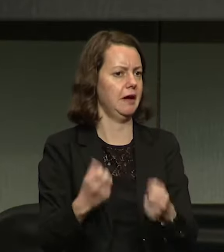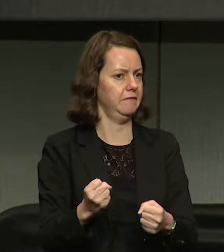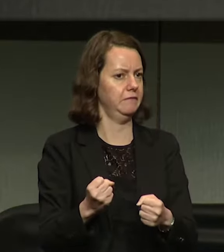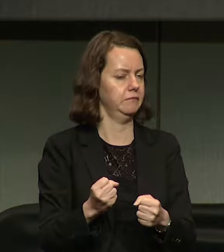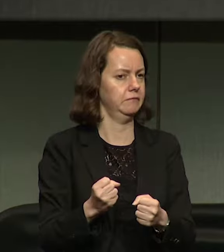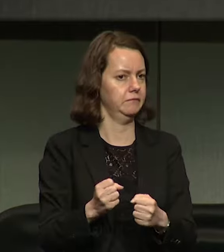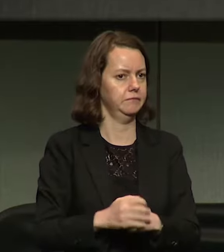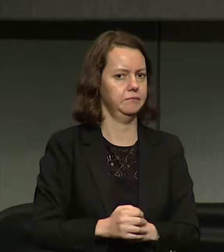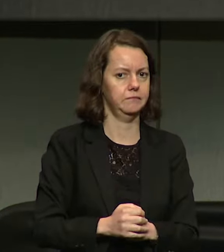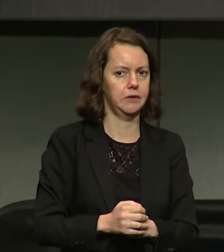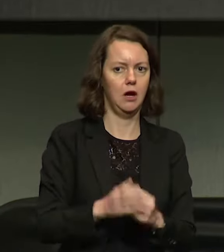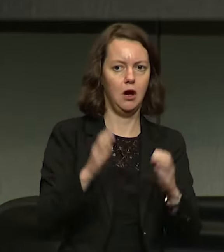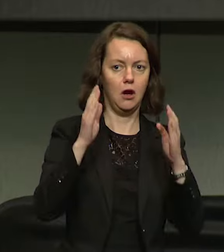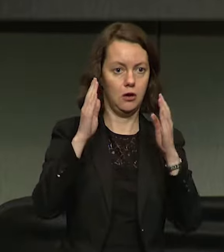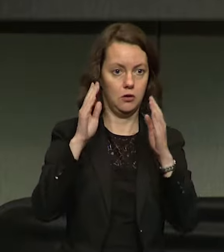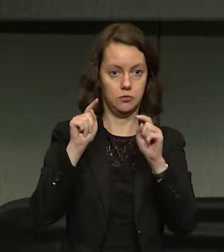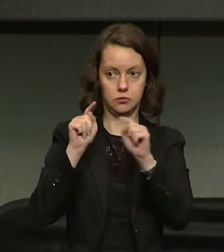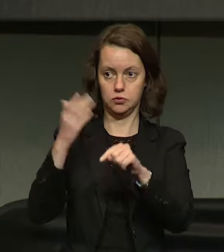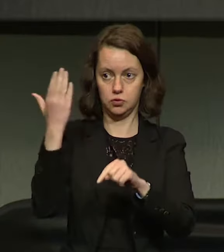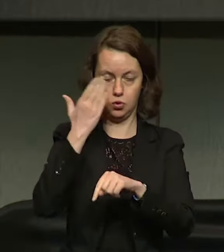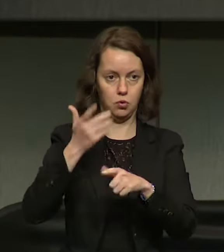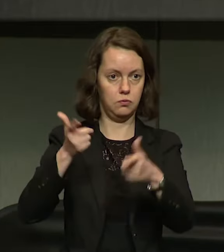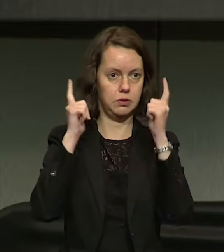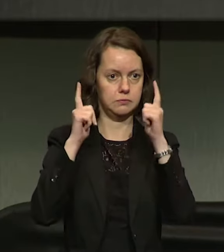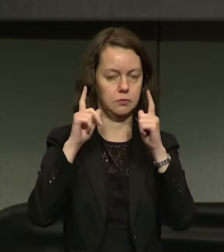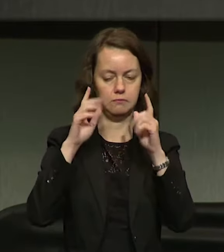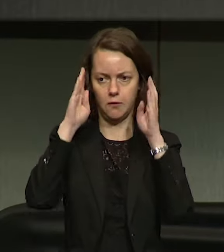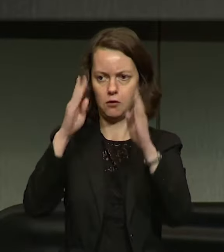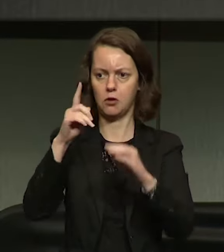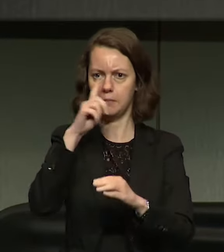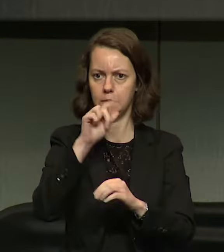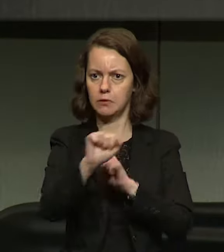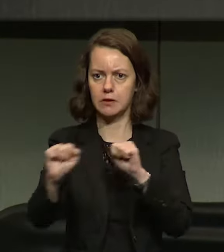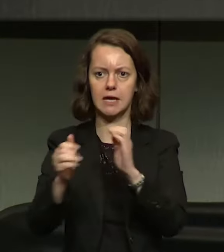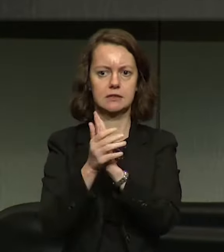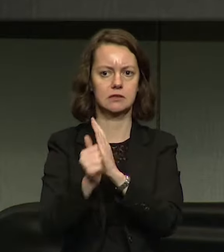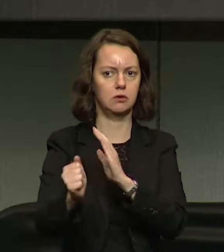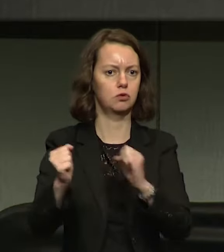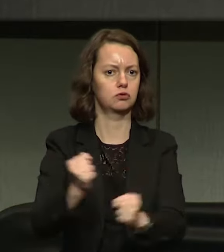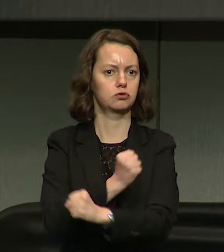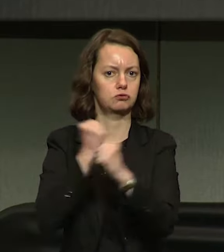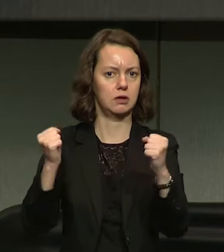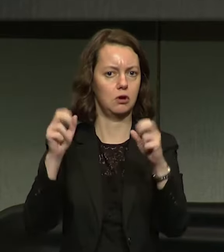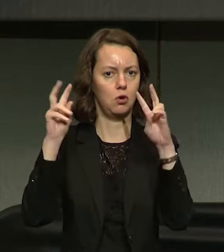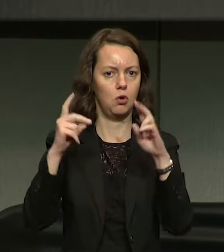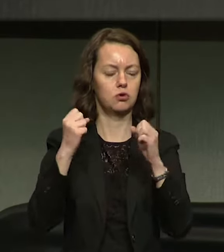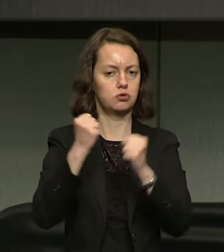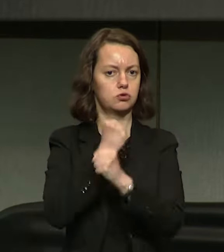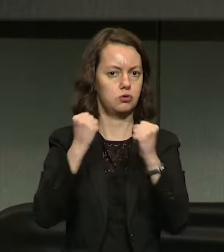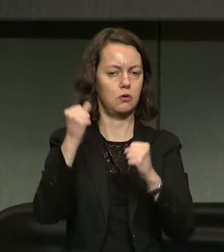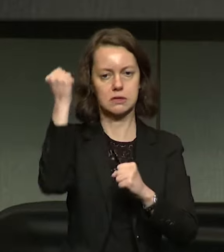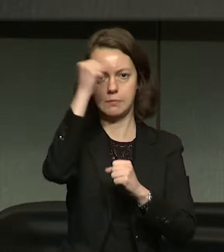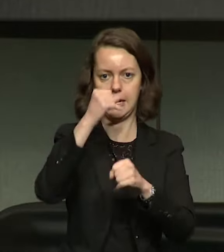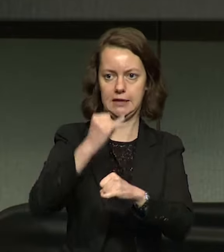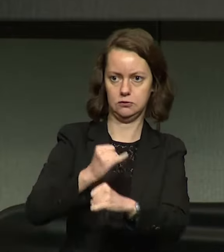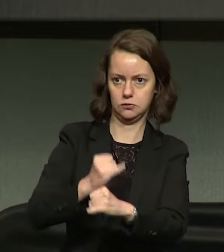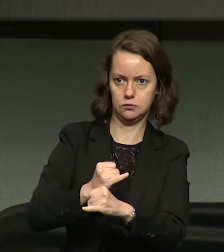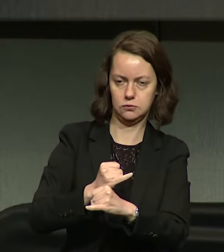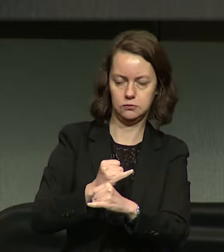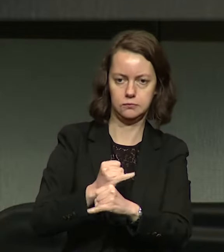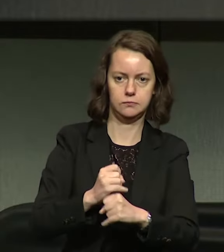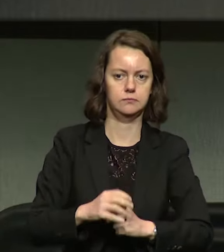strengths-based approach that he developed there led to the formation of the Stronger, Smarter Institute, which he now